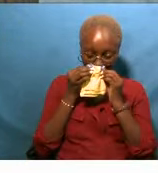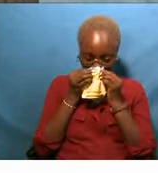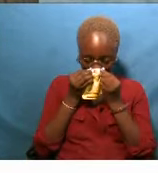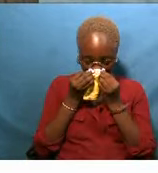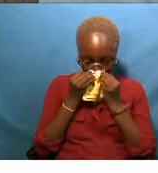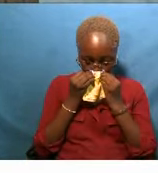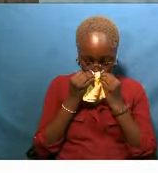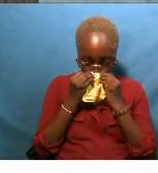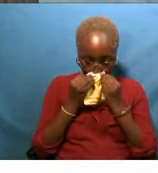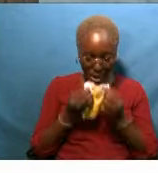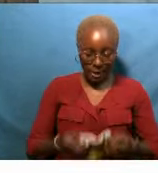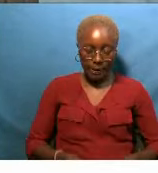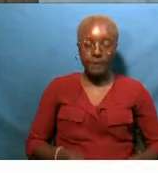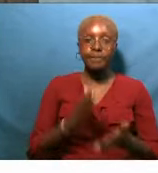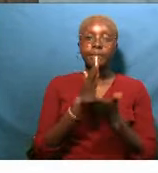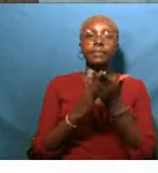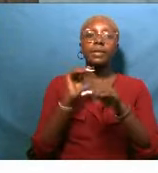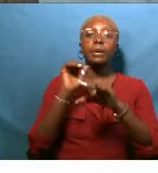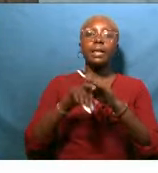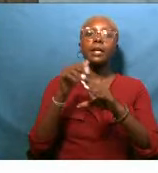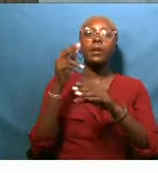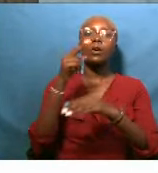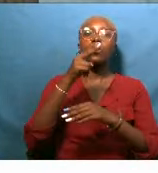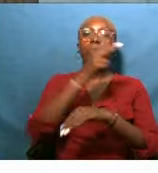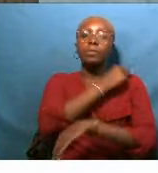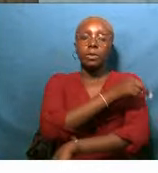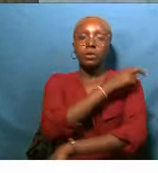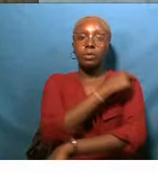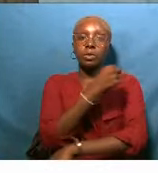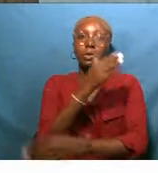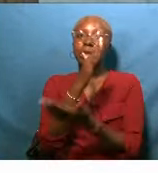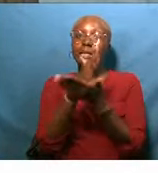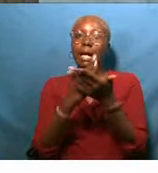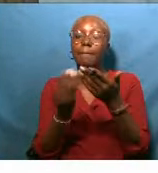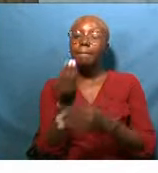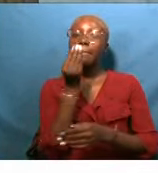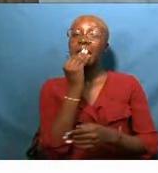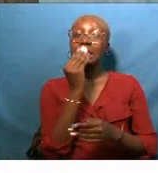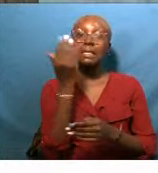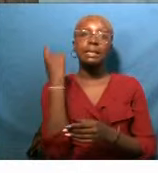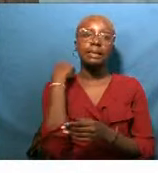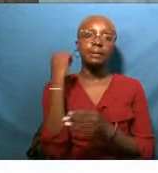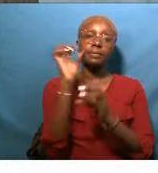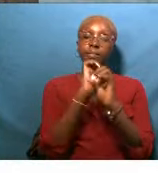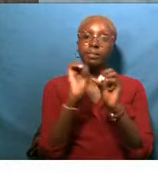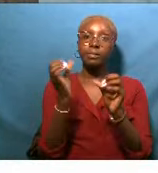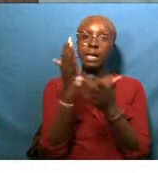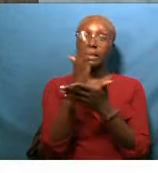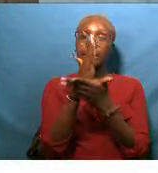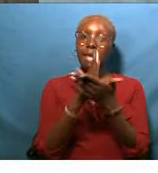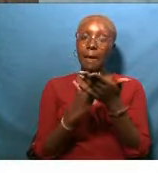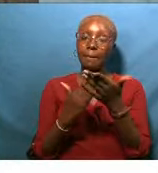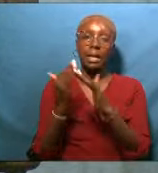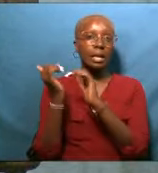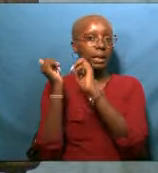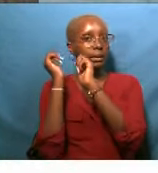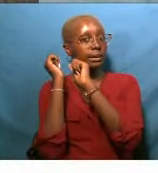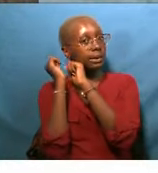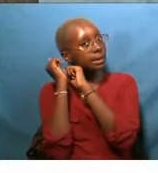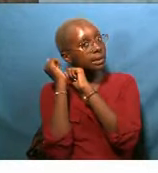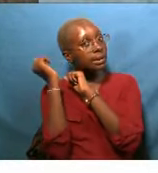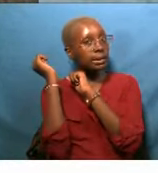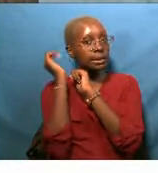incapacitated. Some had no meal yesterday. Some had slept out in the